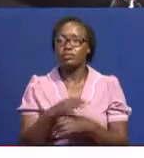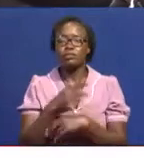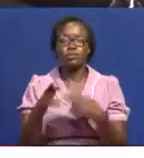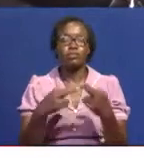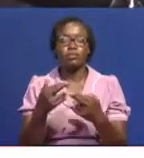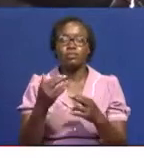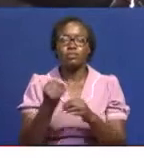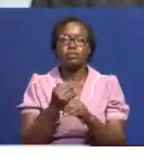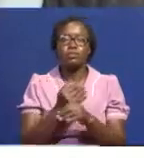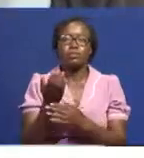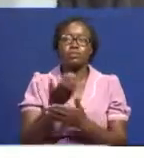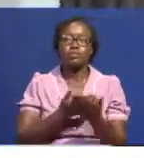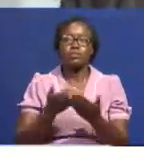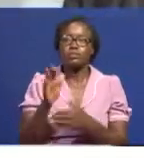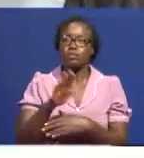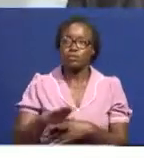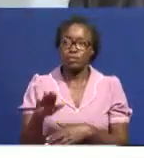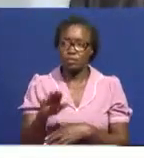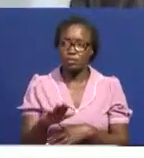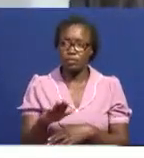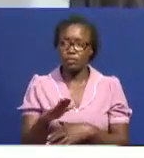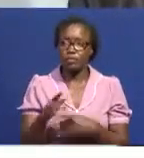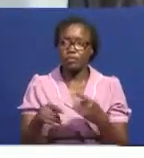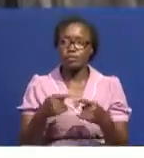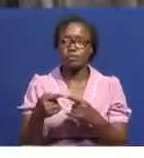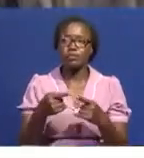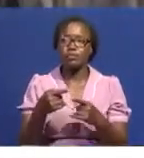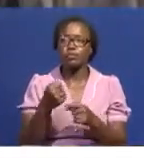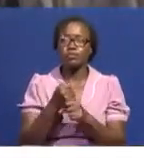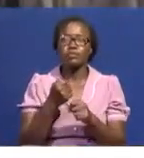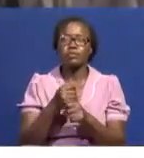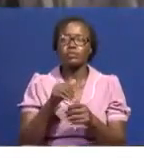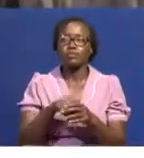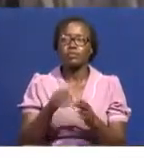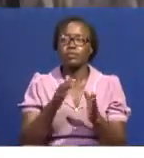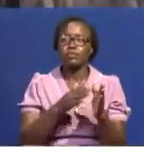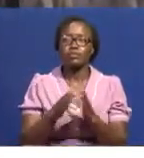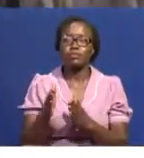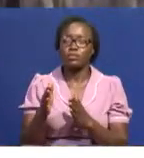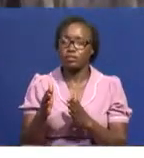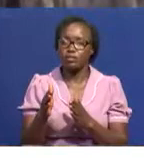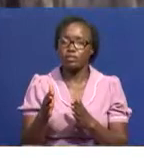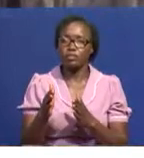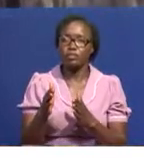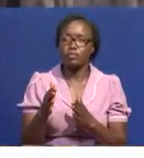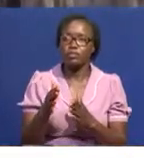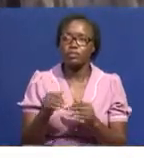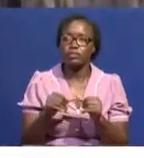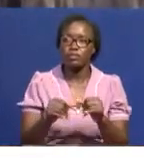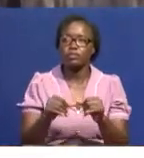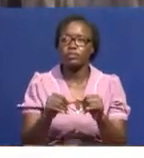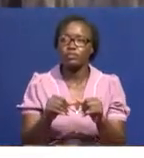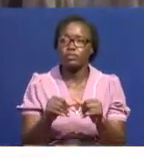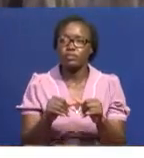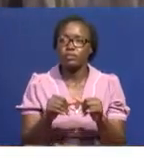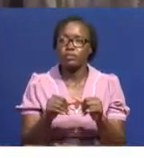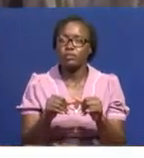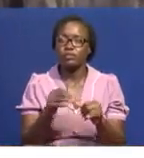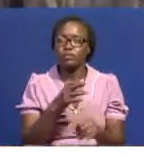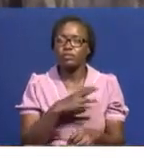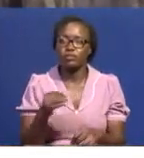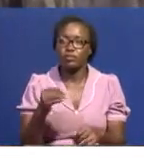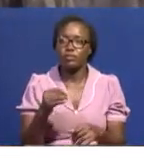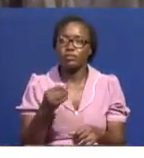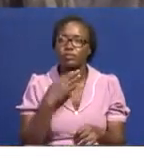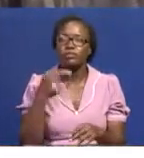to boost the economy of the area they operate in. The plan which is on leasing is on course, and